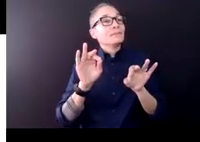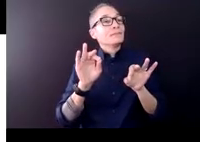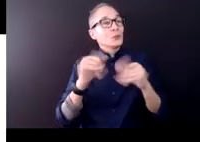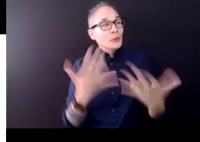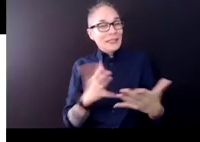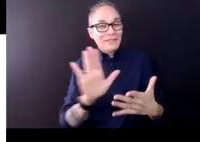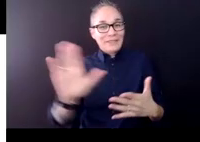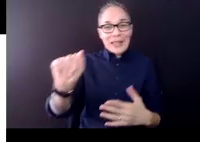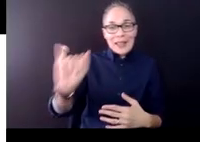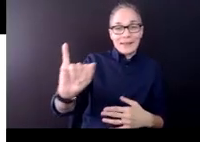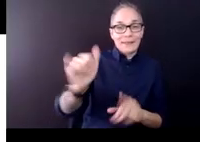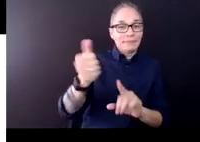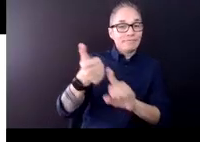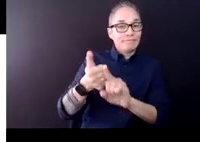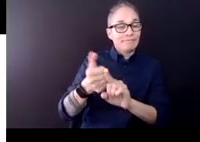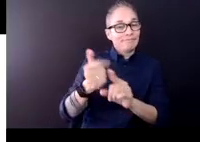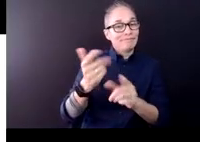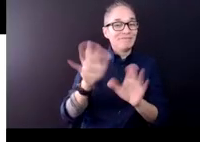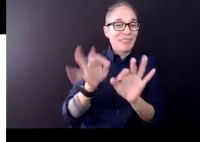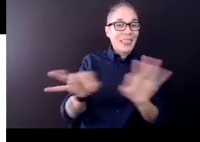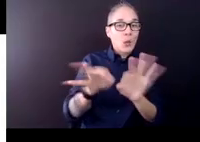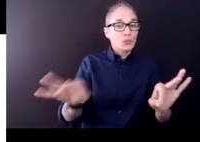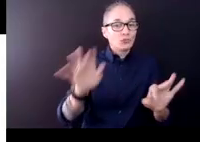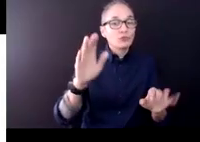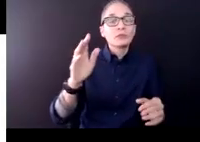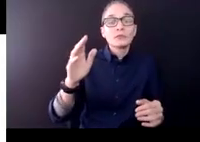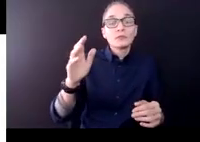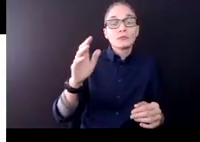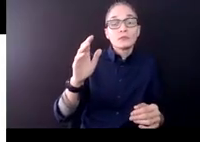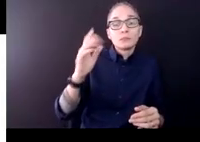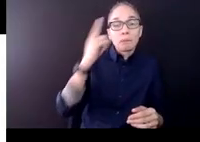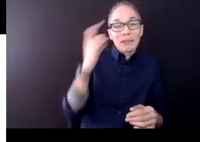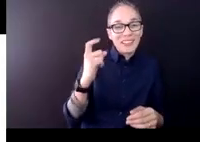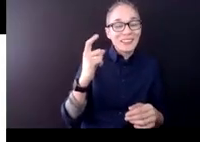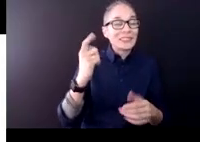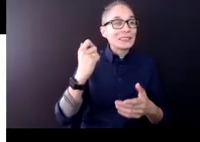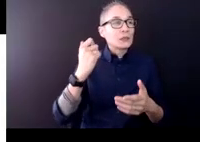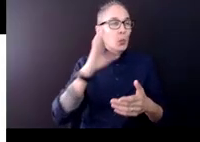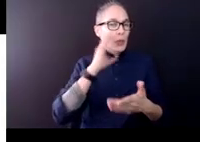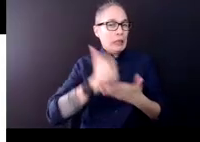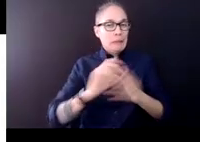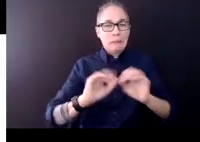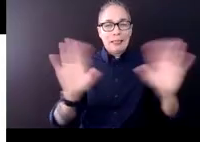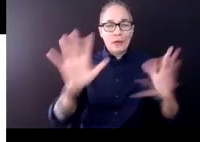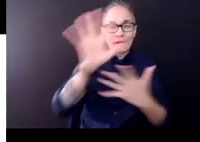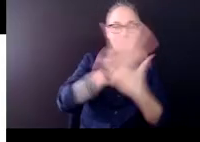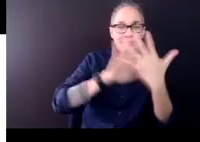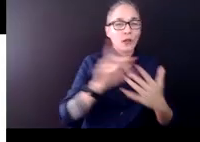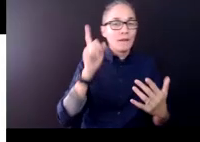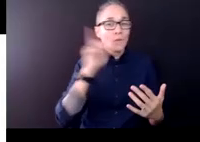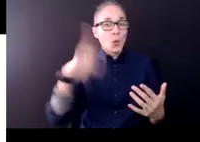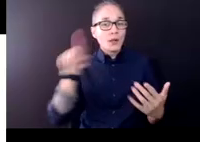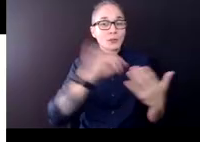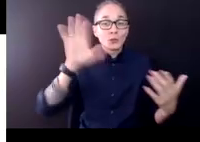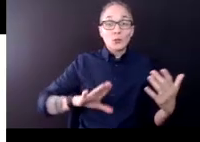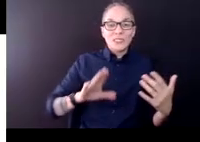language because that can really help clarify things for students.